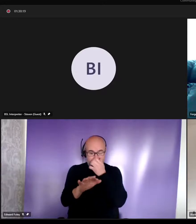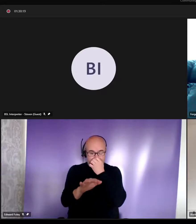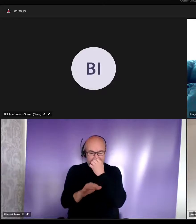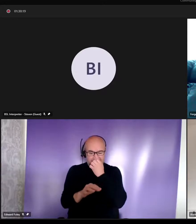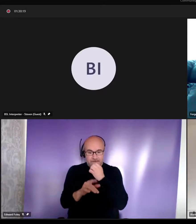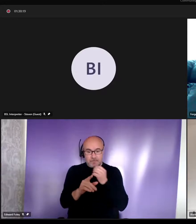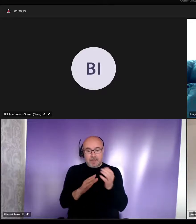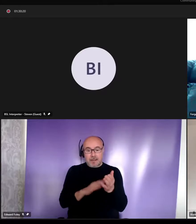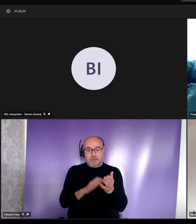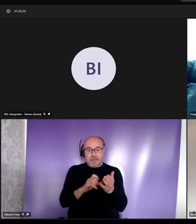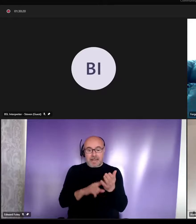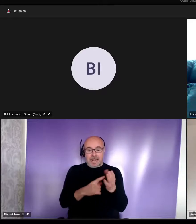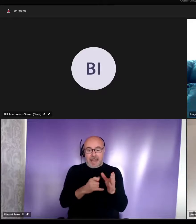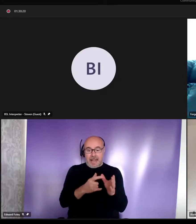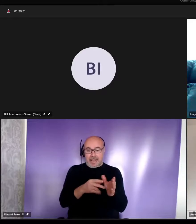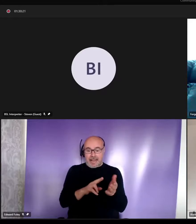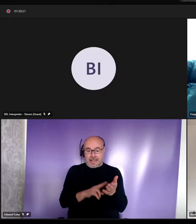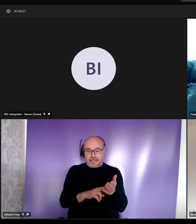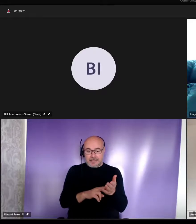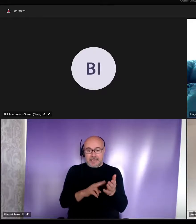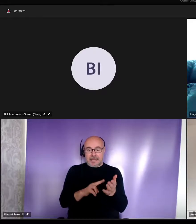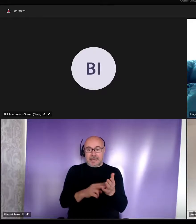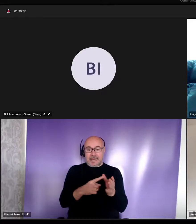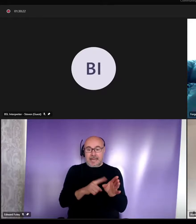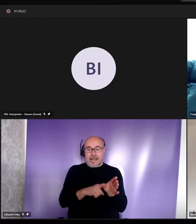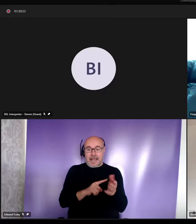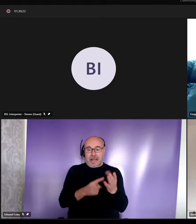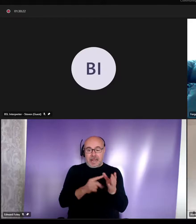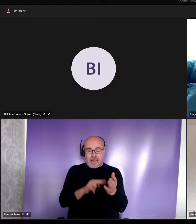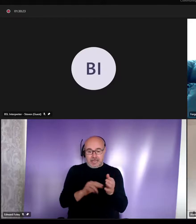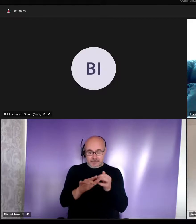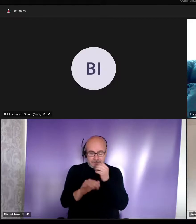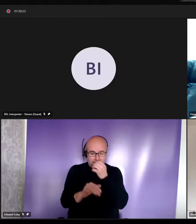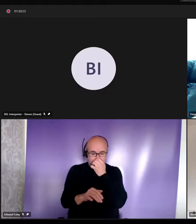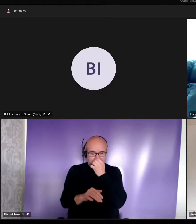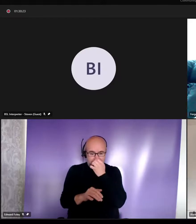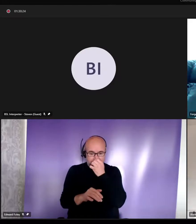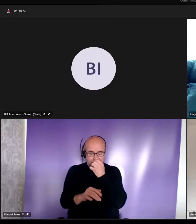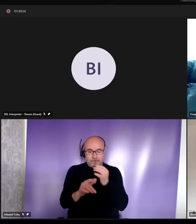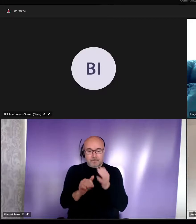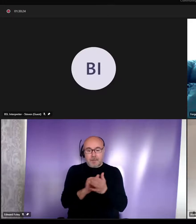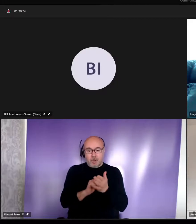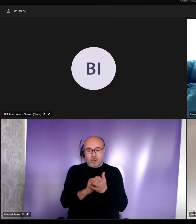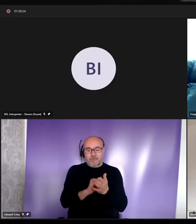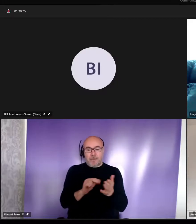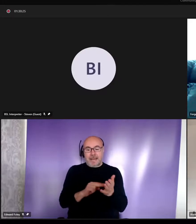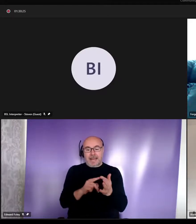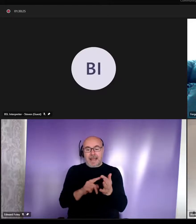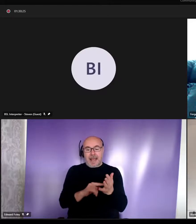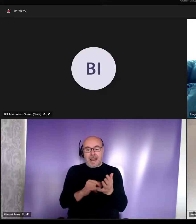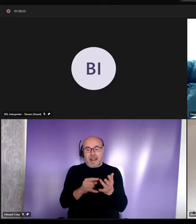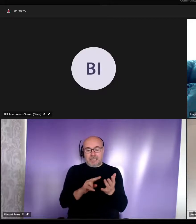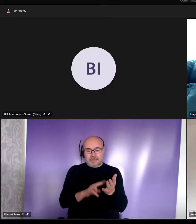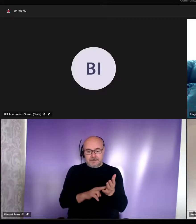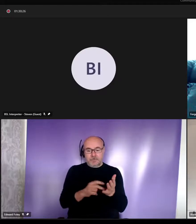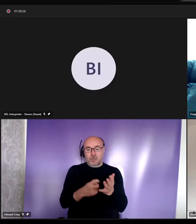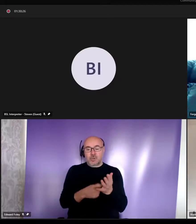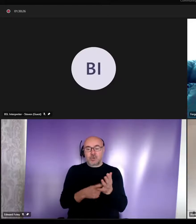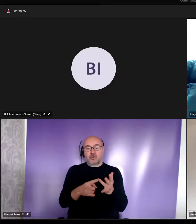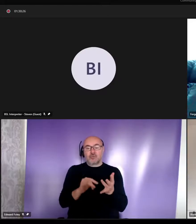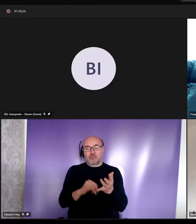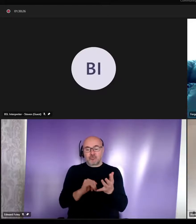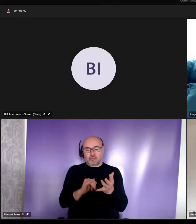and Nayland are present, and we have apologies for Councillor Nelson, Councillor Ross